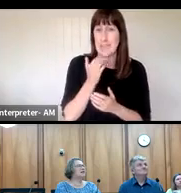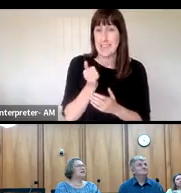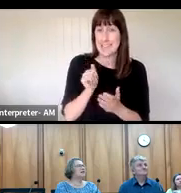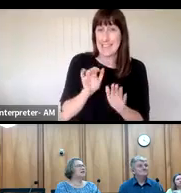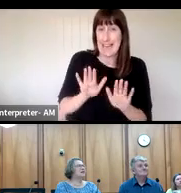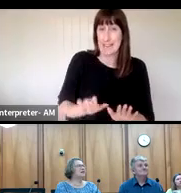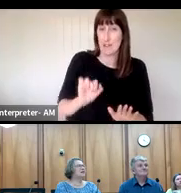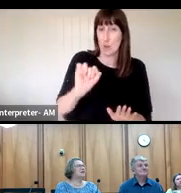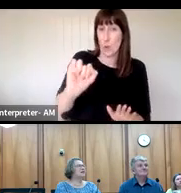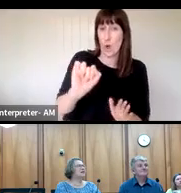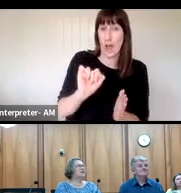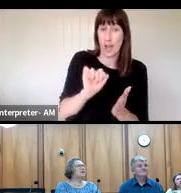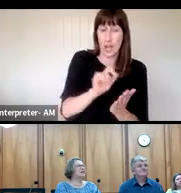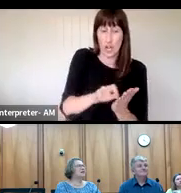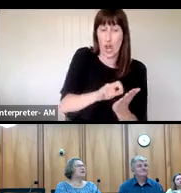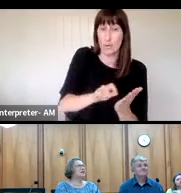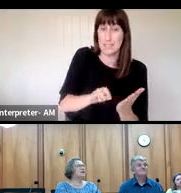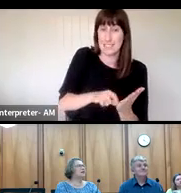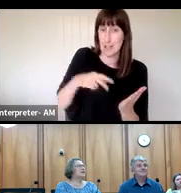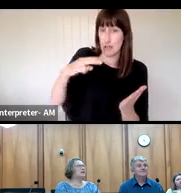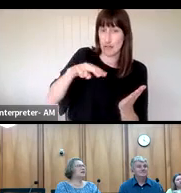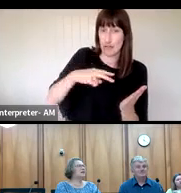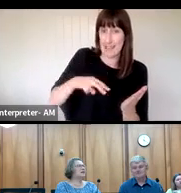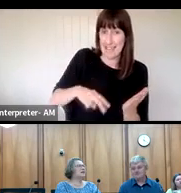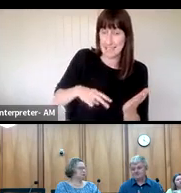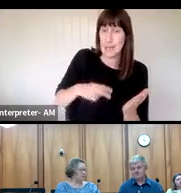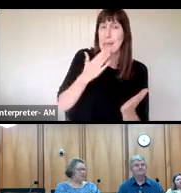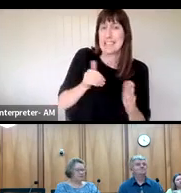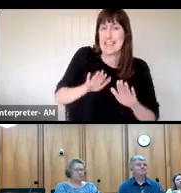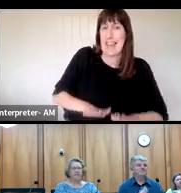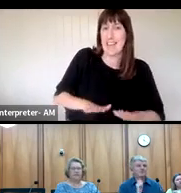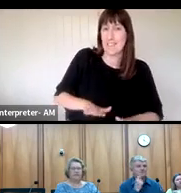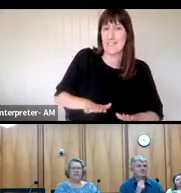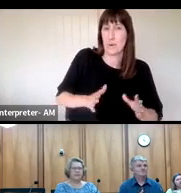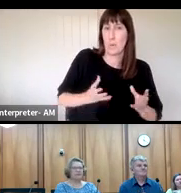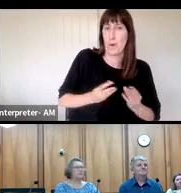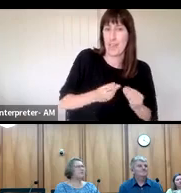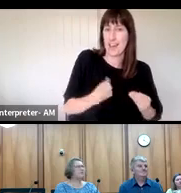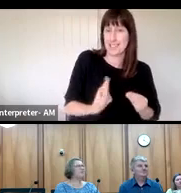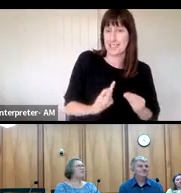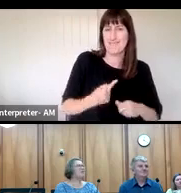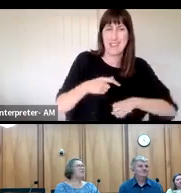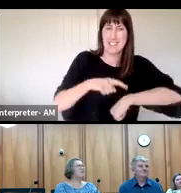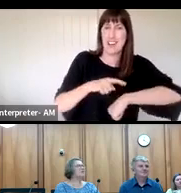us. Thank you for, we're out of time now, so thank you so much.